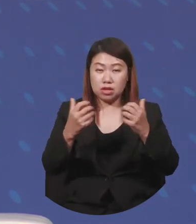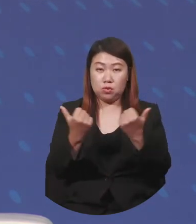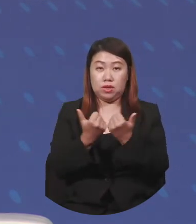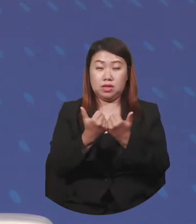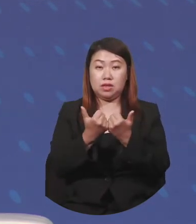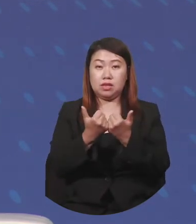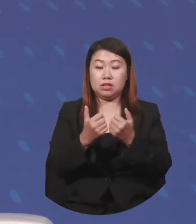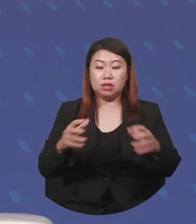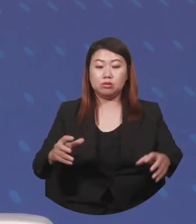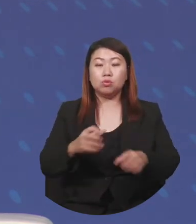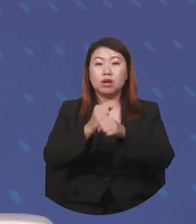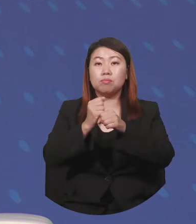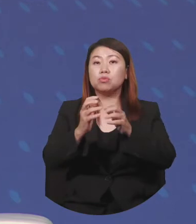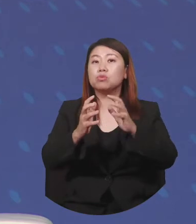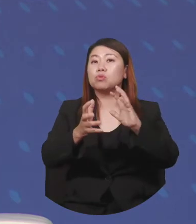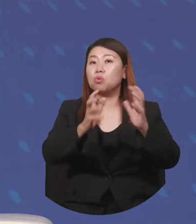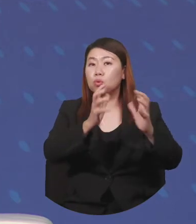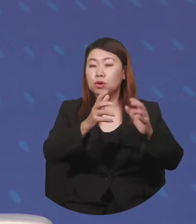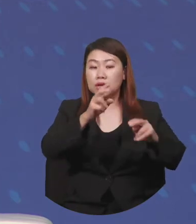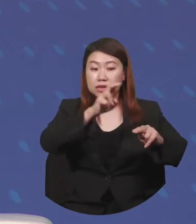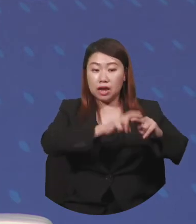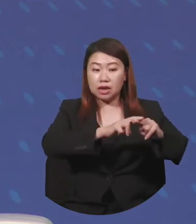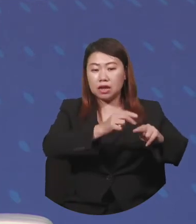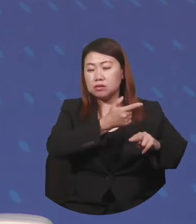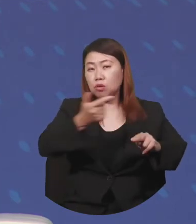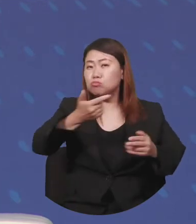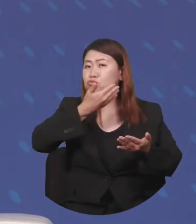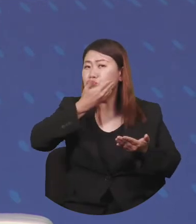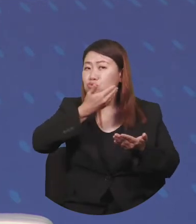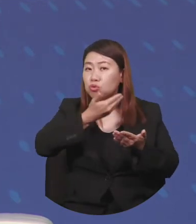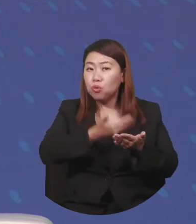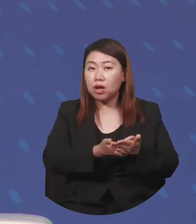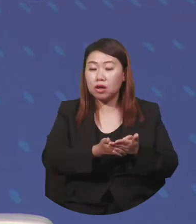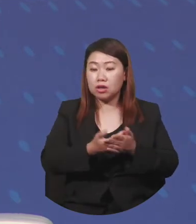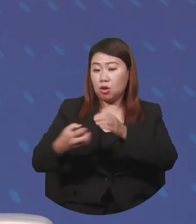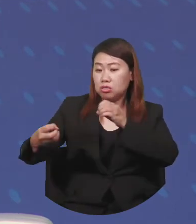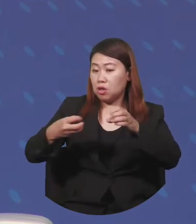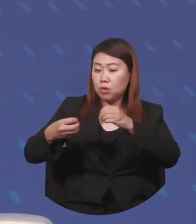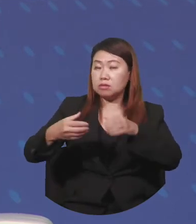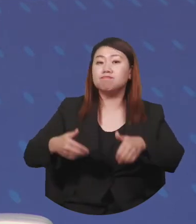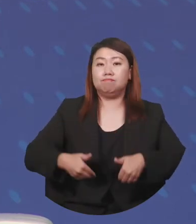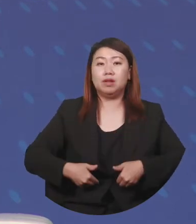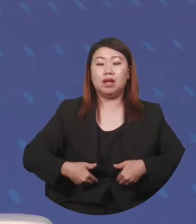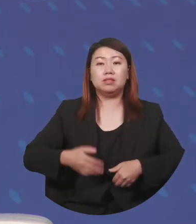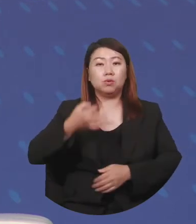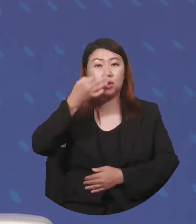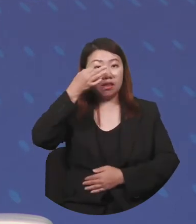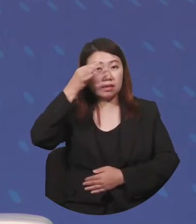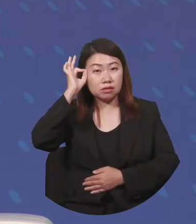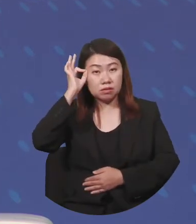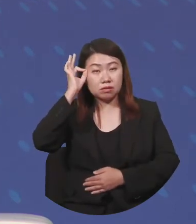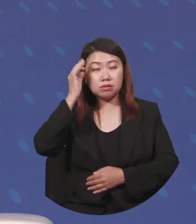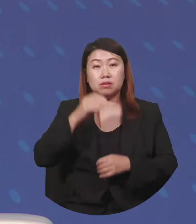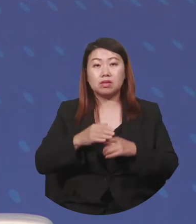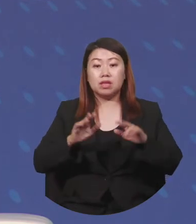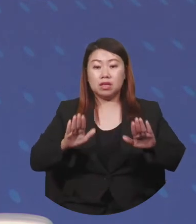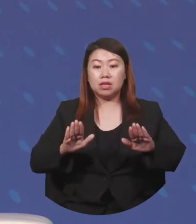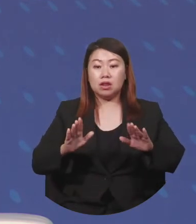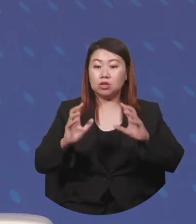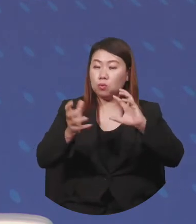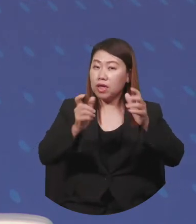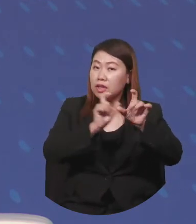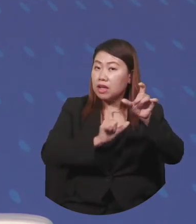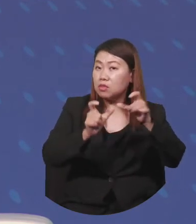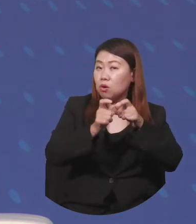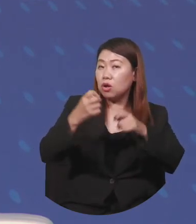providers are so important to help fuel these discussions, and I really hope there are more opportunities to have these conversations going forward. So